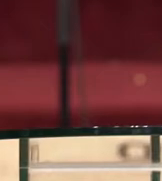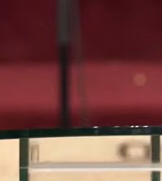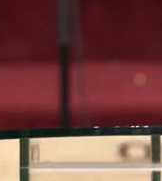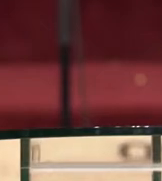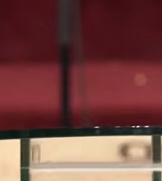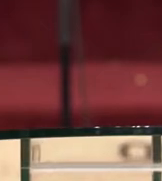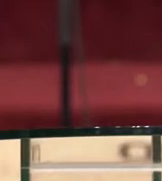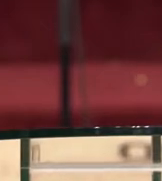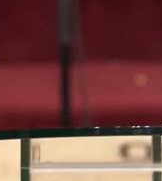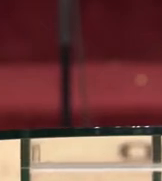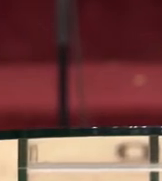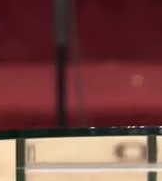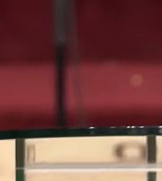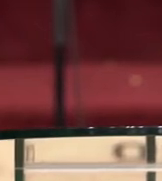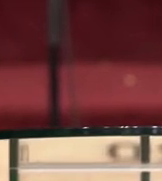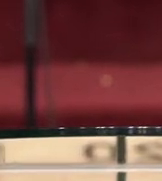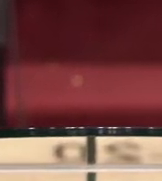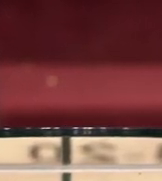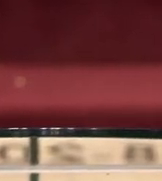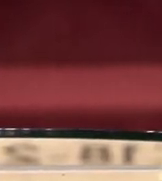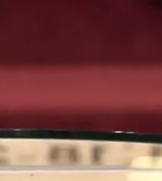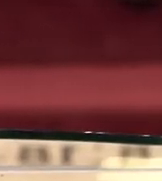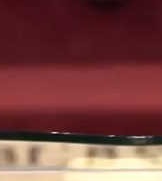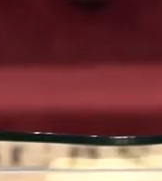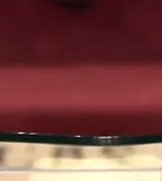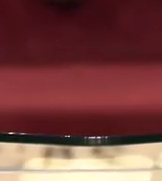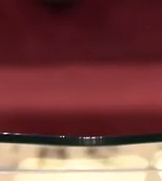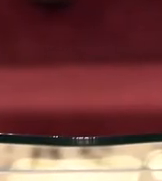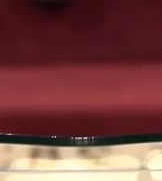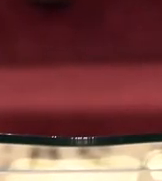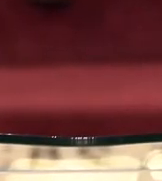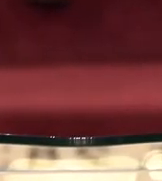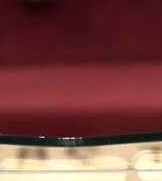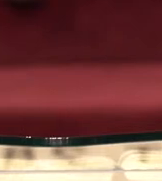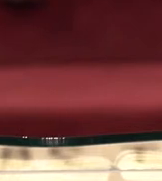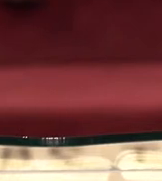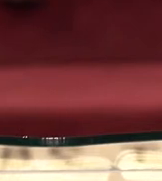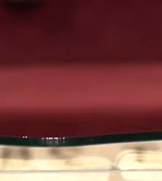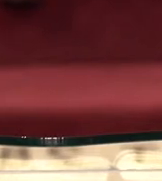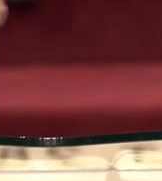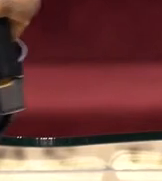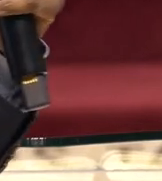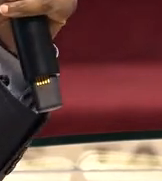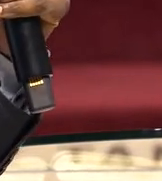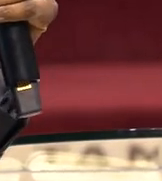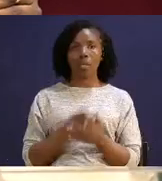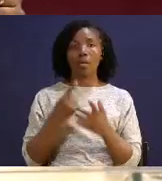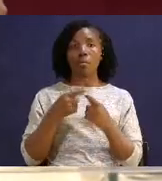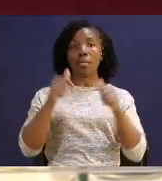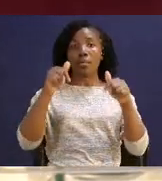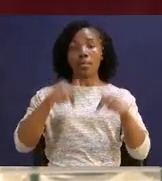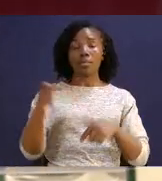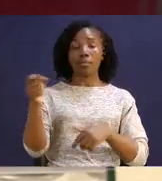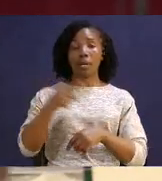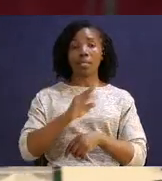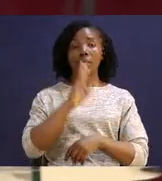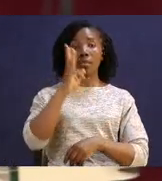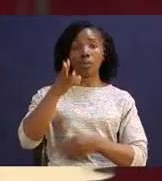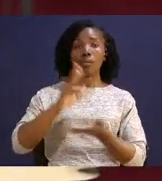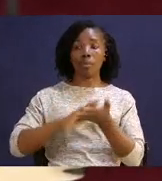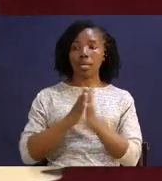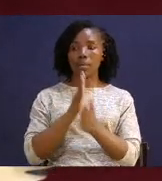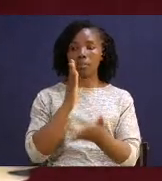again, because for many of us, it is still not yet a reality. But in this month, it will be a